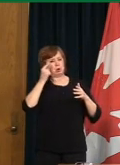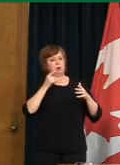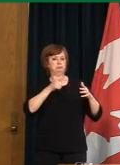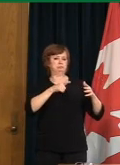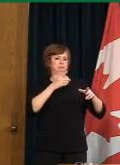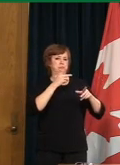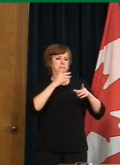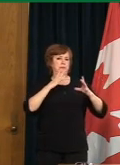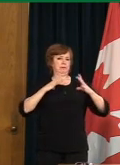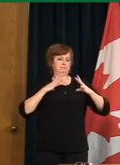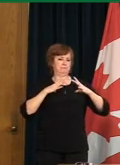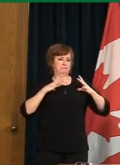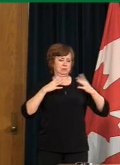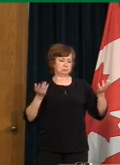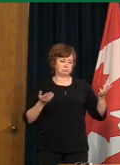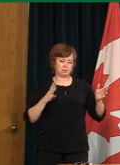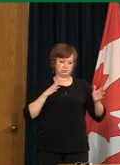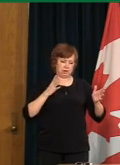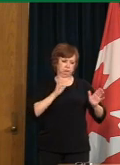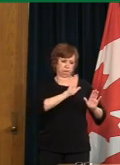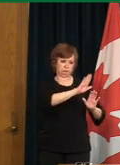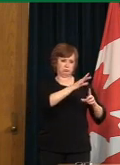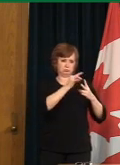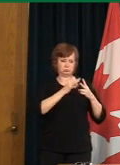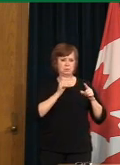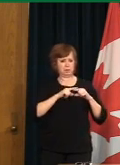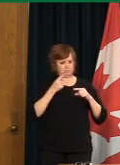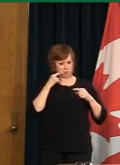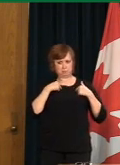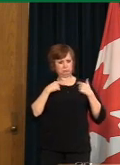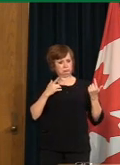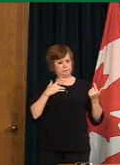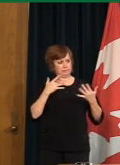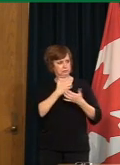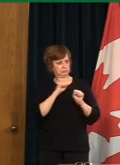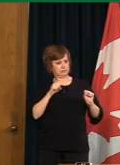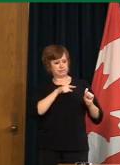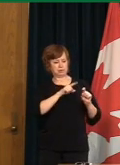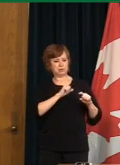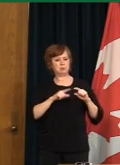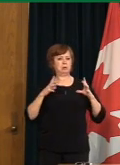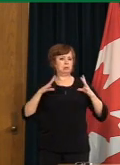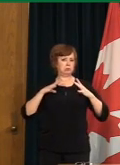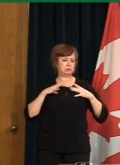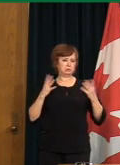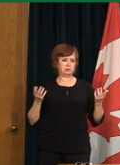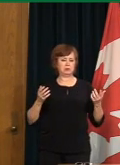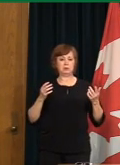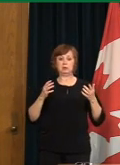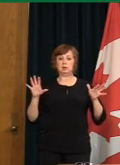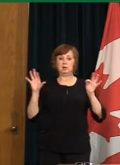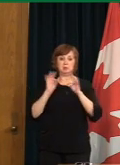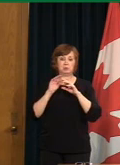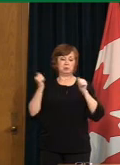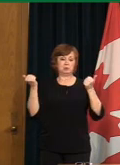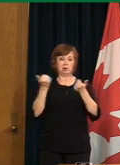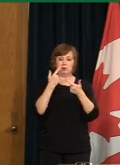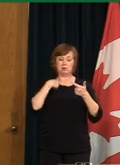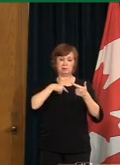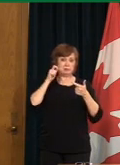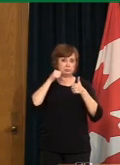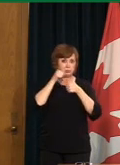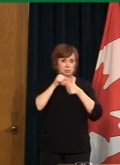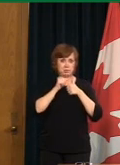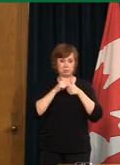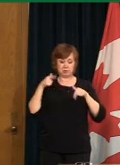if any one of us was to present as a case today, can we identify the people who are close contacts in the